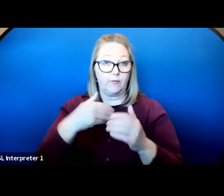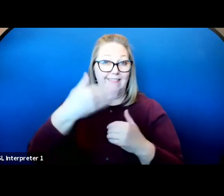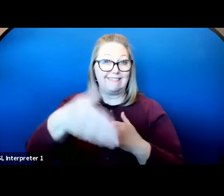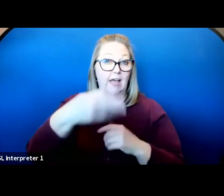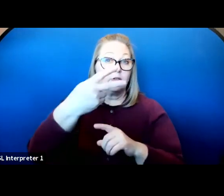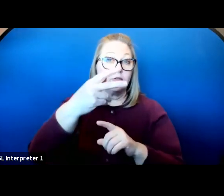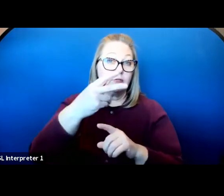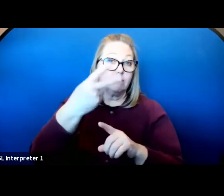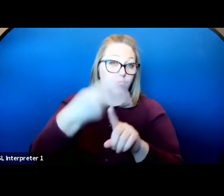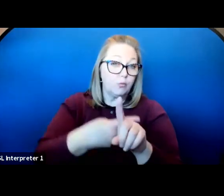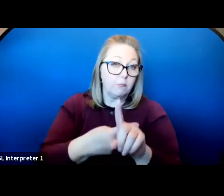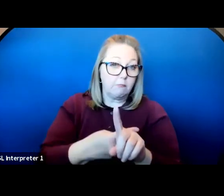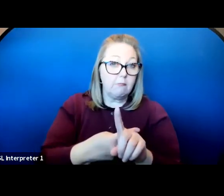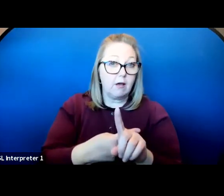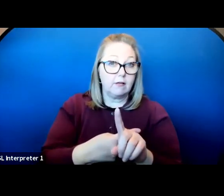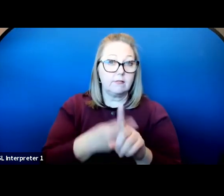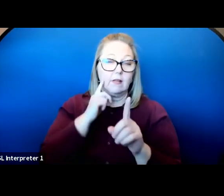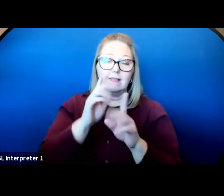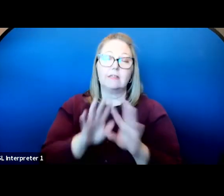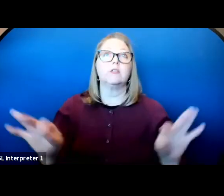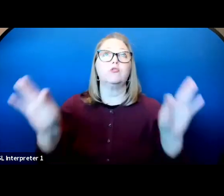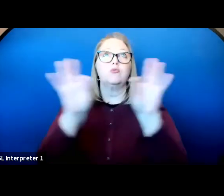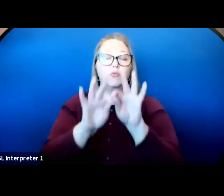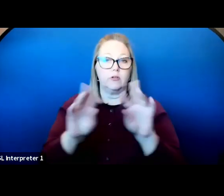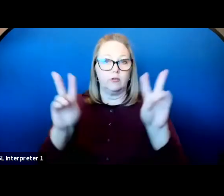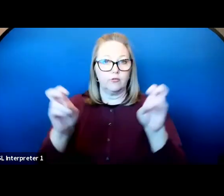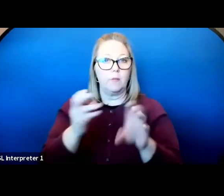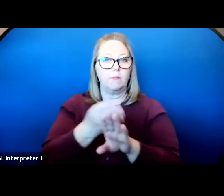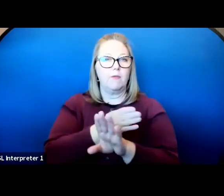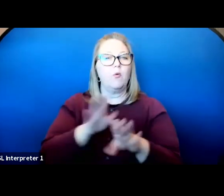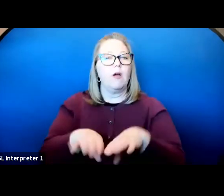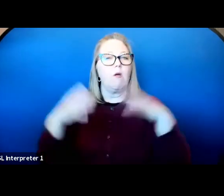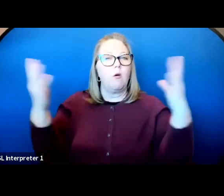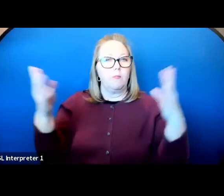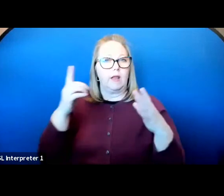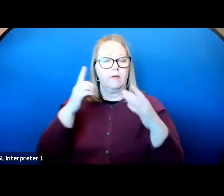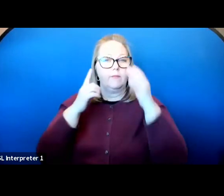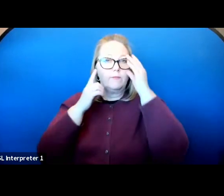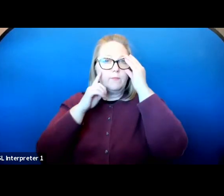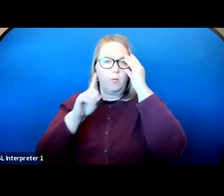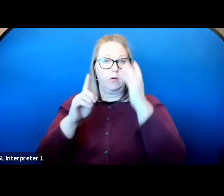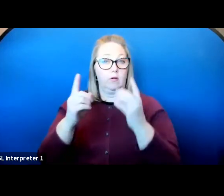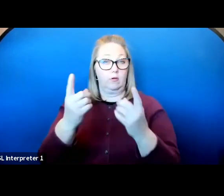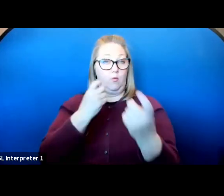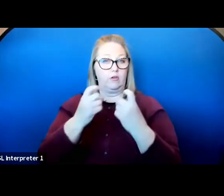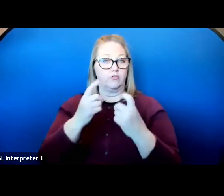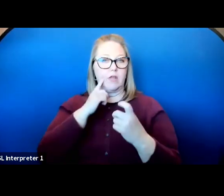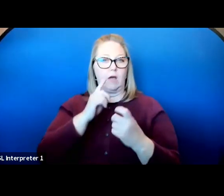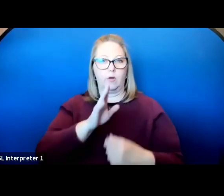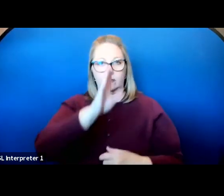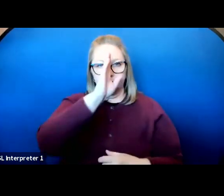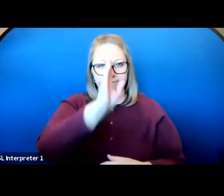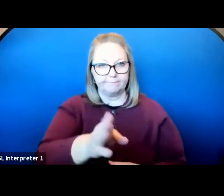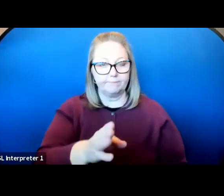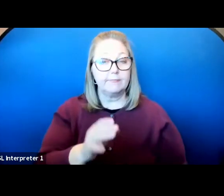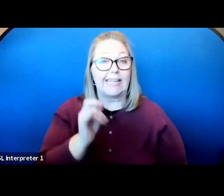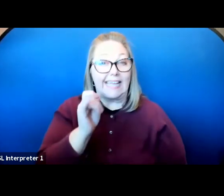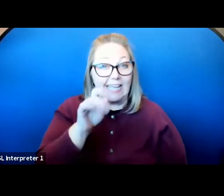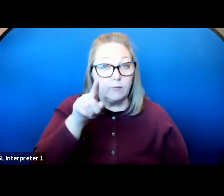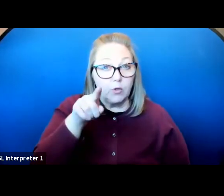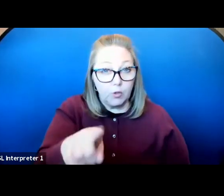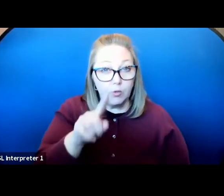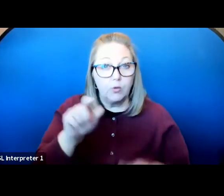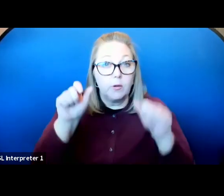this extremely critical issue. Before we take questions, I want to speak directly to Nevadans. If you are nervous about losing your